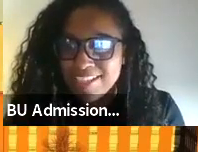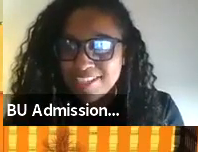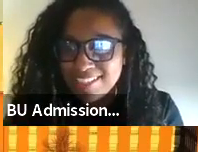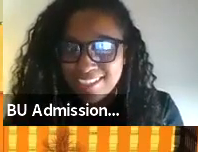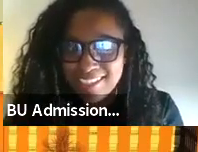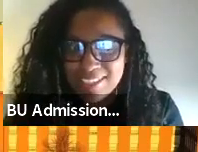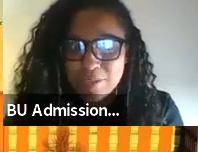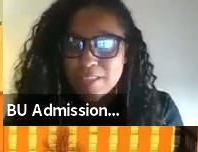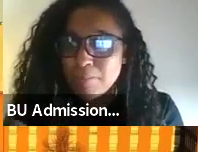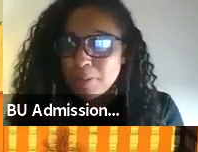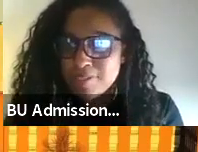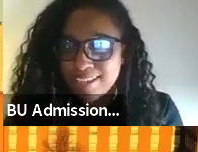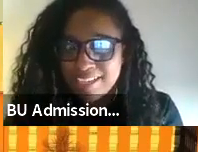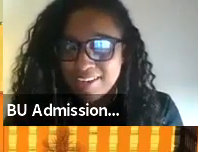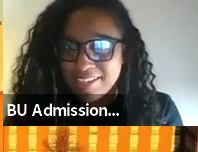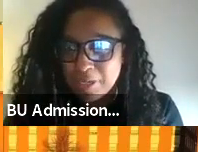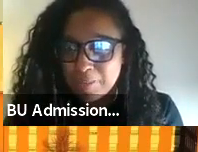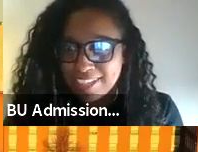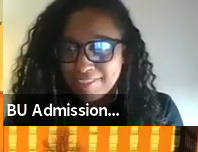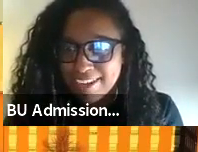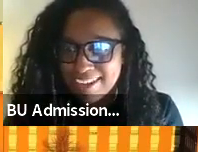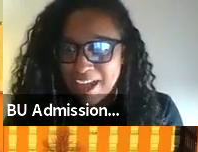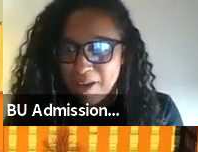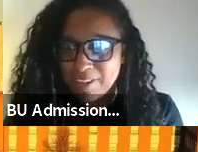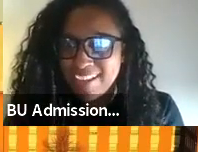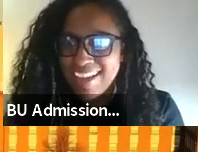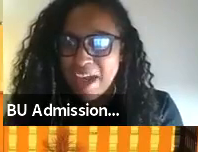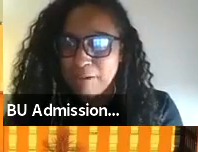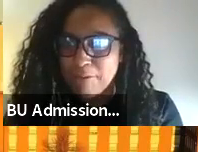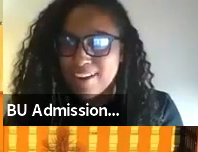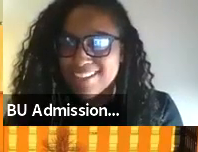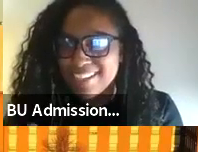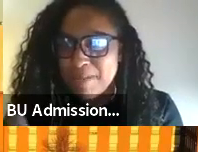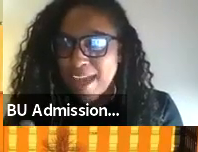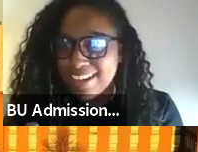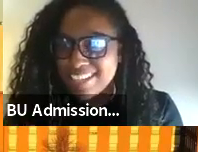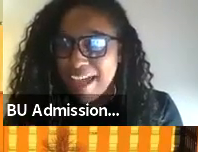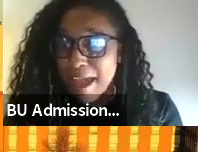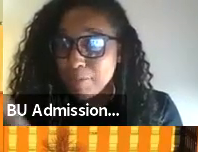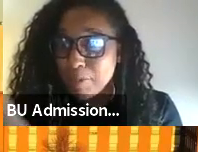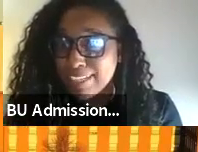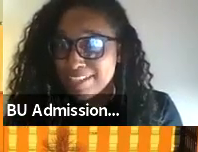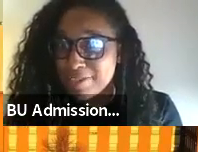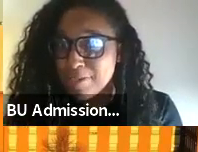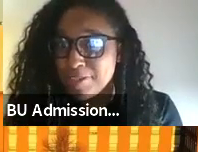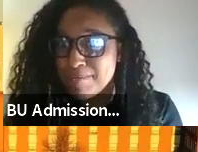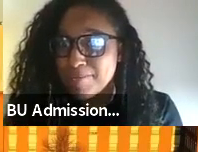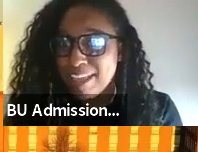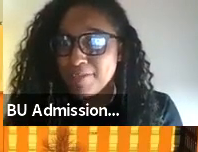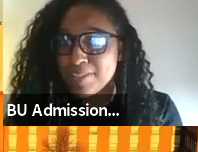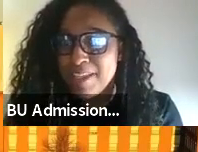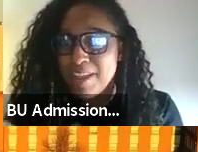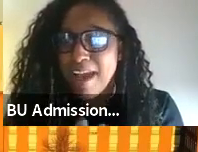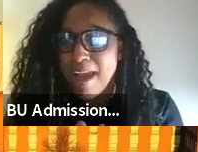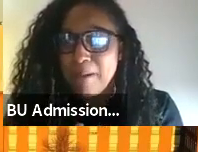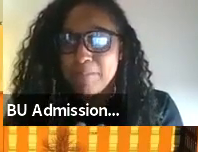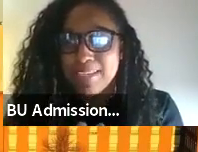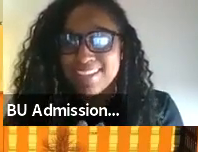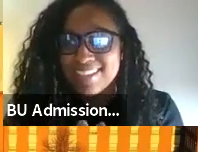who are actually doing the post-secondary interpreting right now for us, and I'm actually going to have them quickly introduce